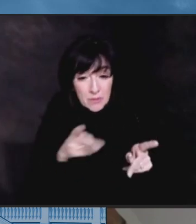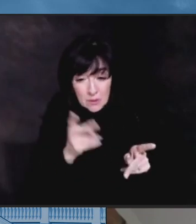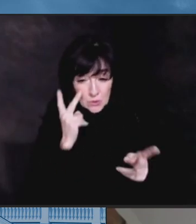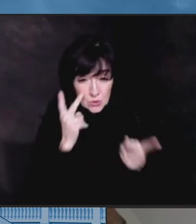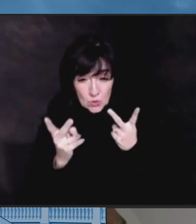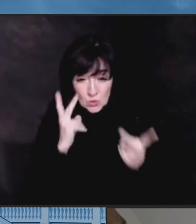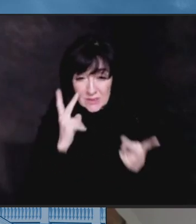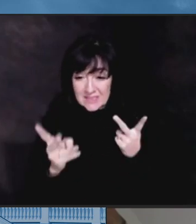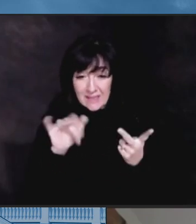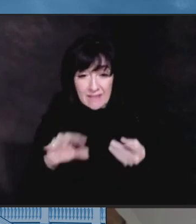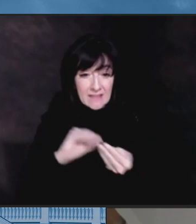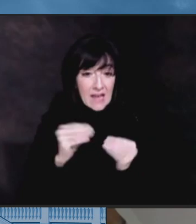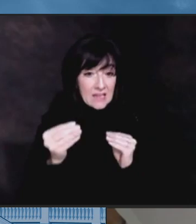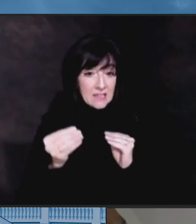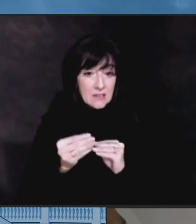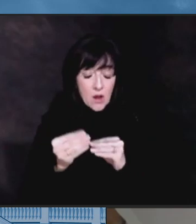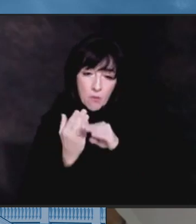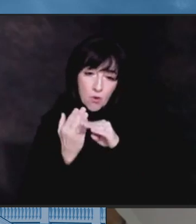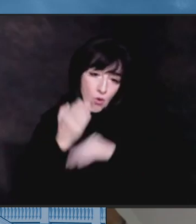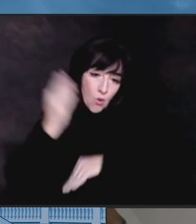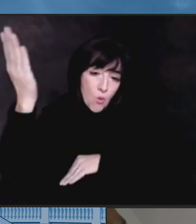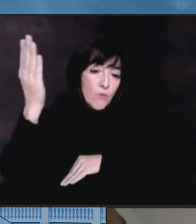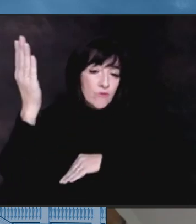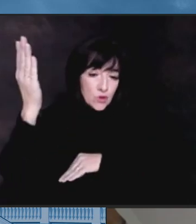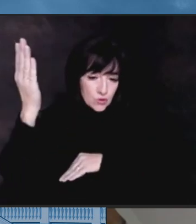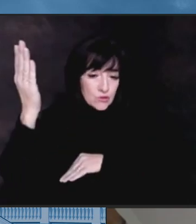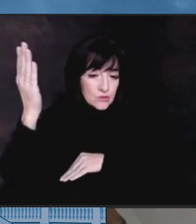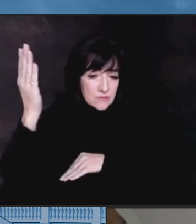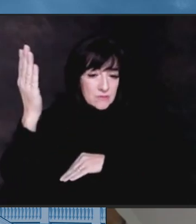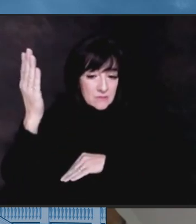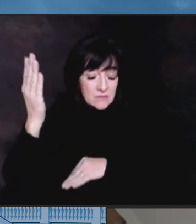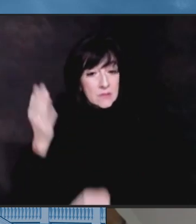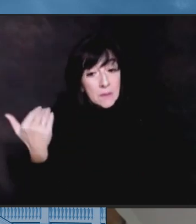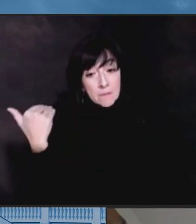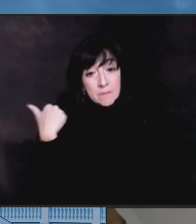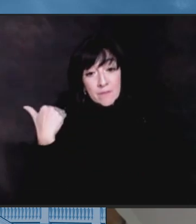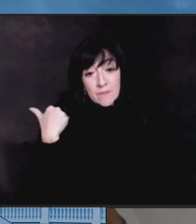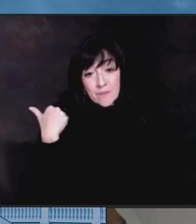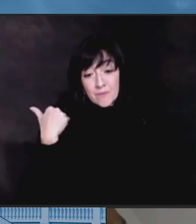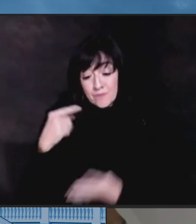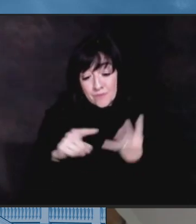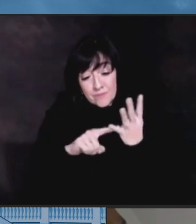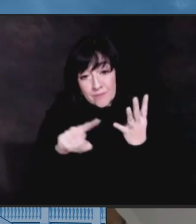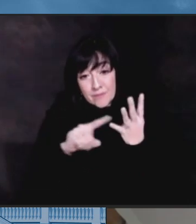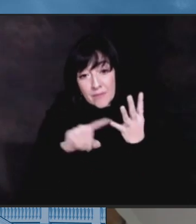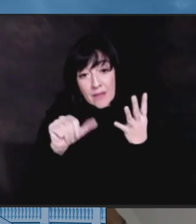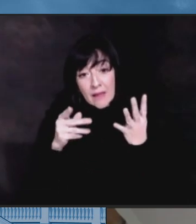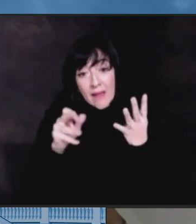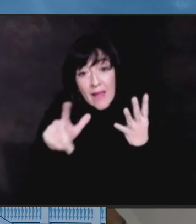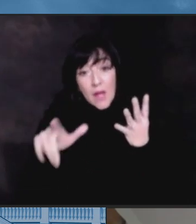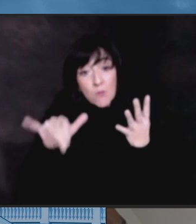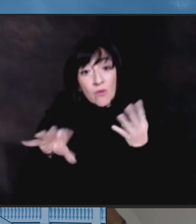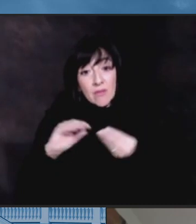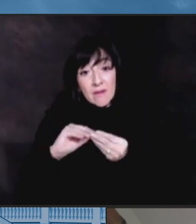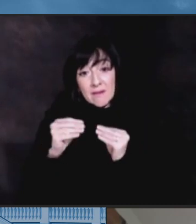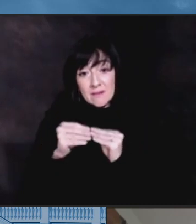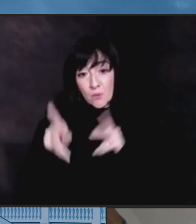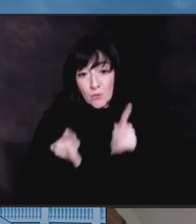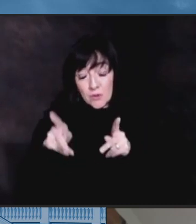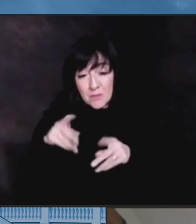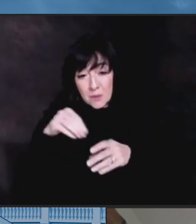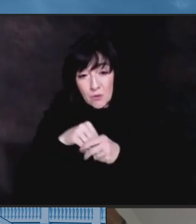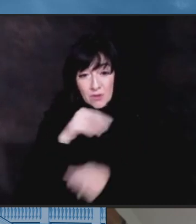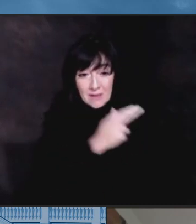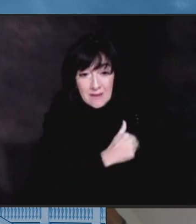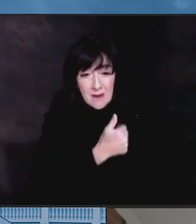has surpassed the peak that we reached back in the end of April, I think April 27th at